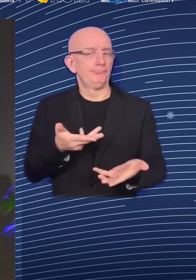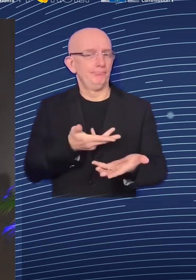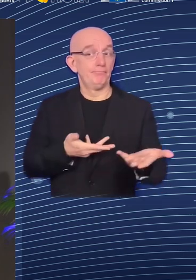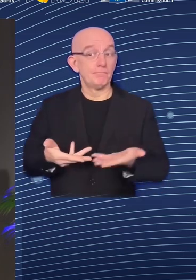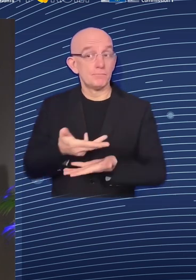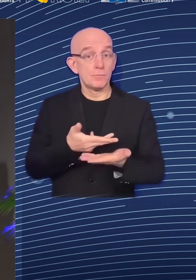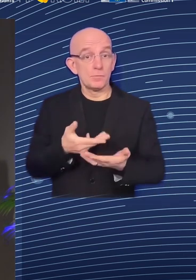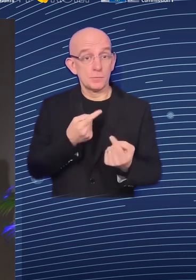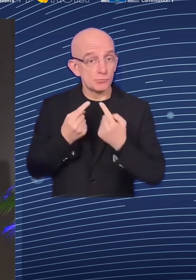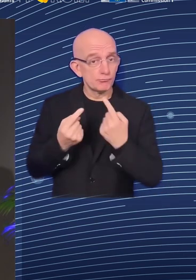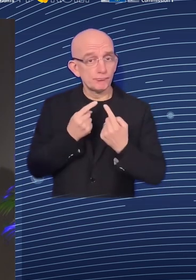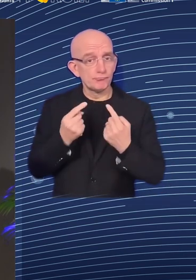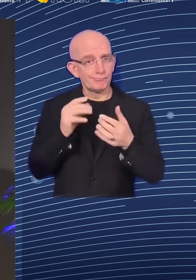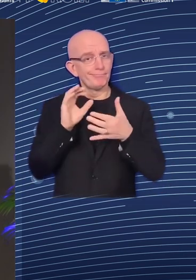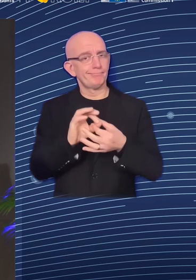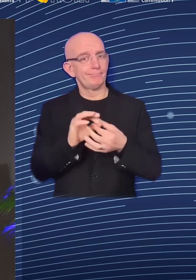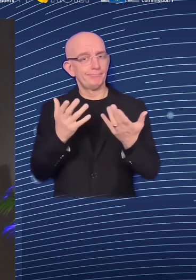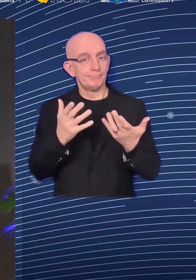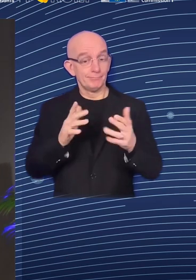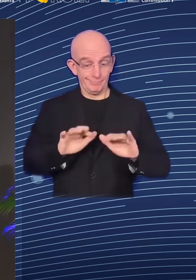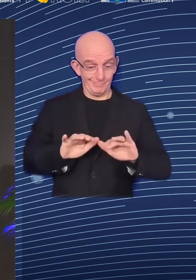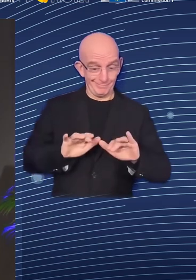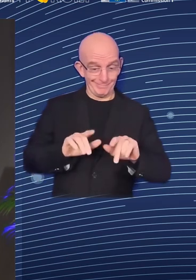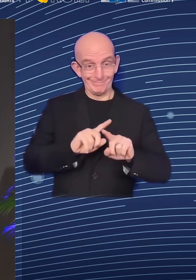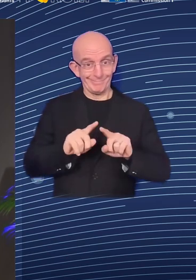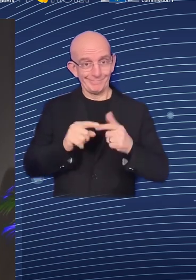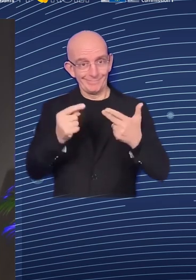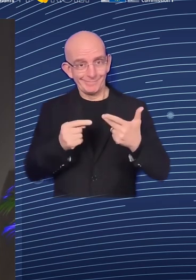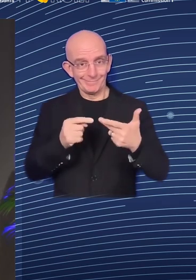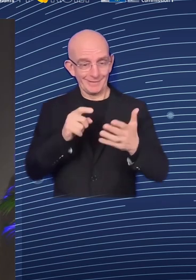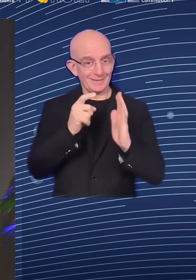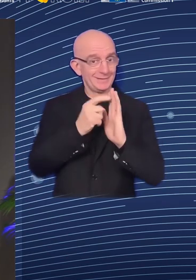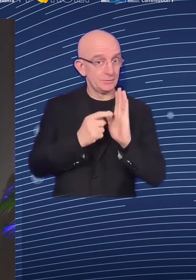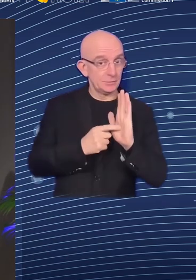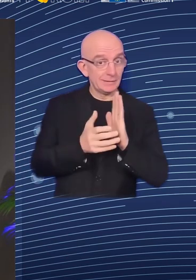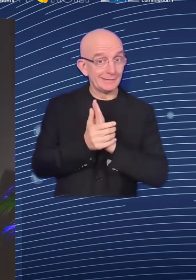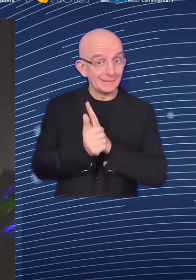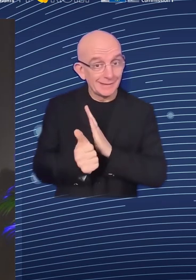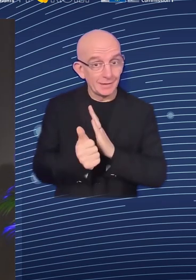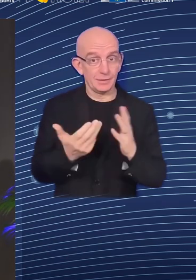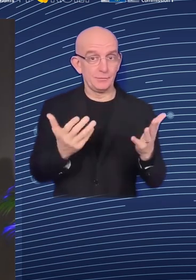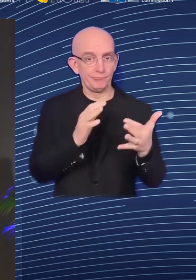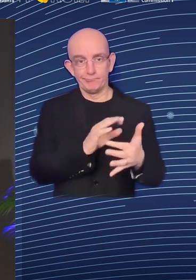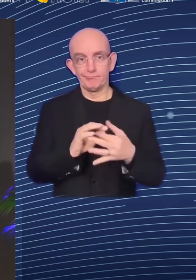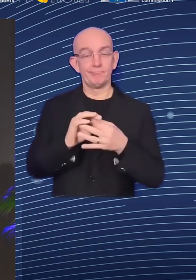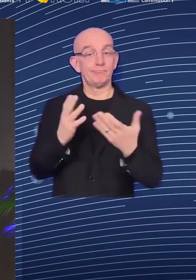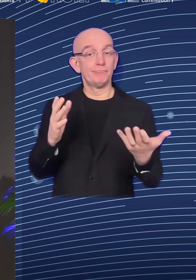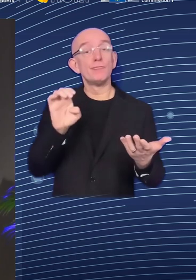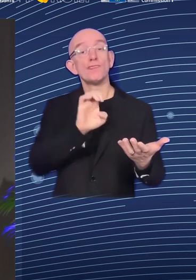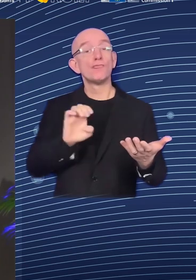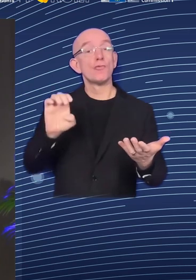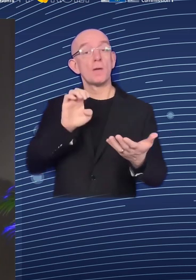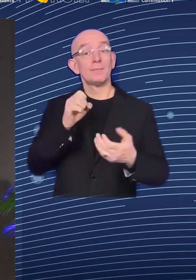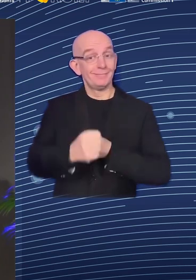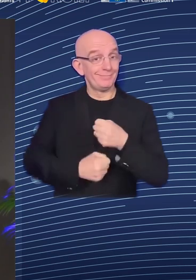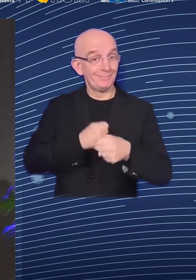Digital Skills. Thank you all so much for being here, and a warm welcome to those of you joining online as well. A little bit of housekeeping